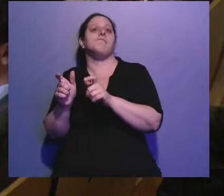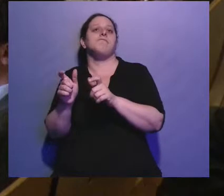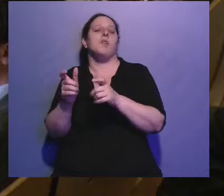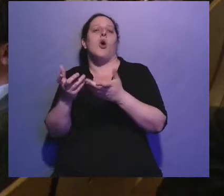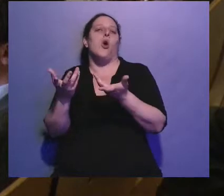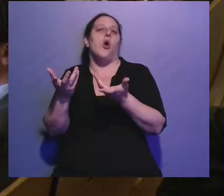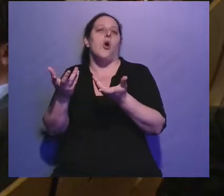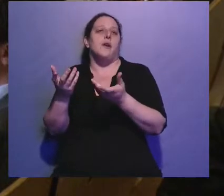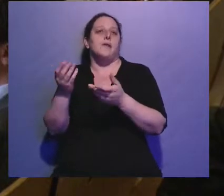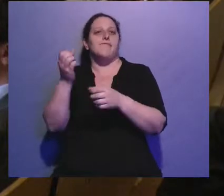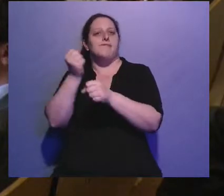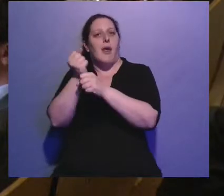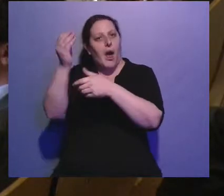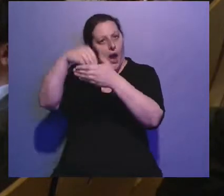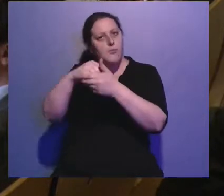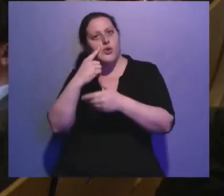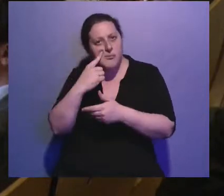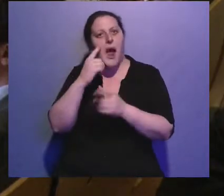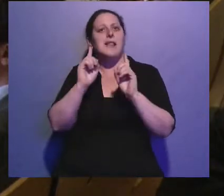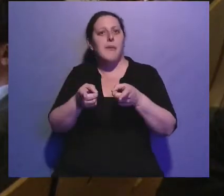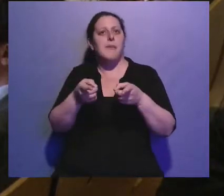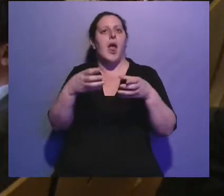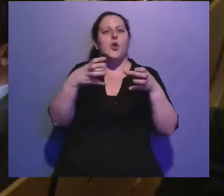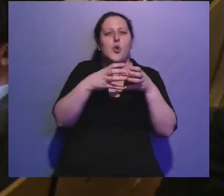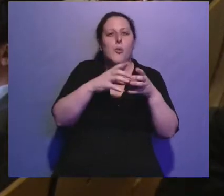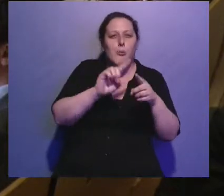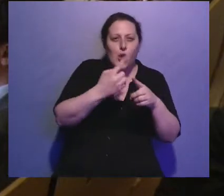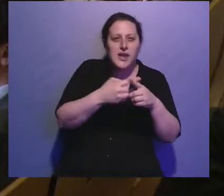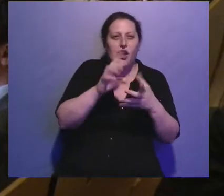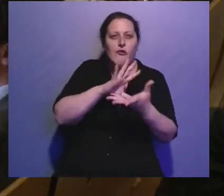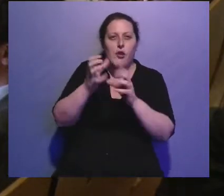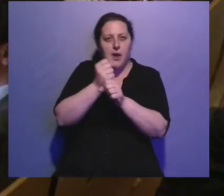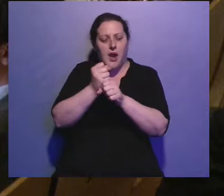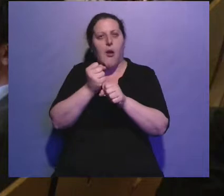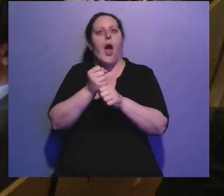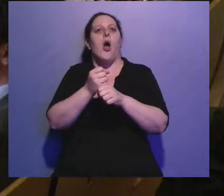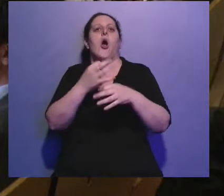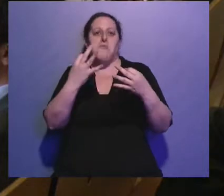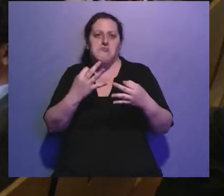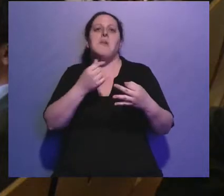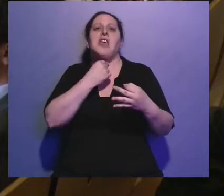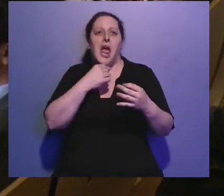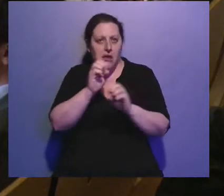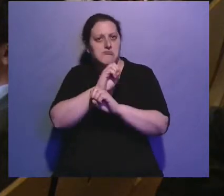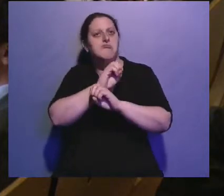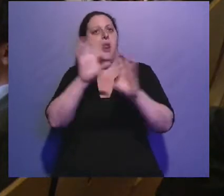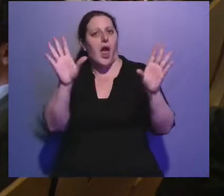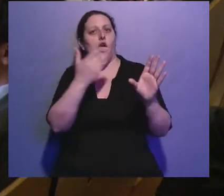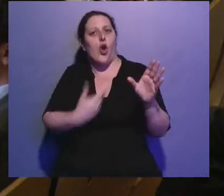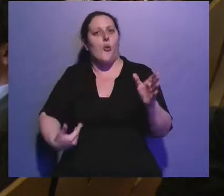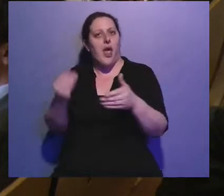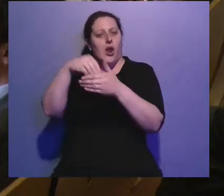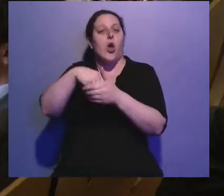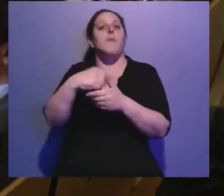political parties that are the minority in the city councils that do want to push open